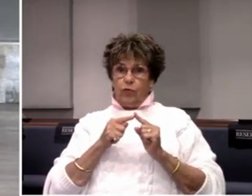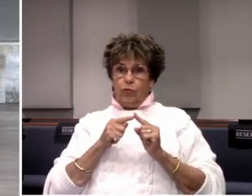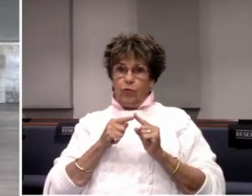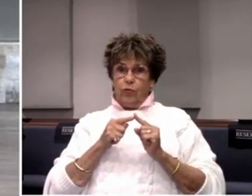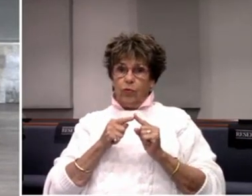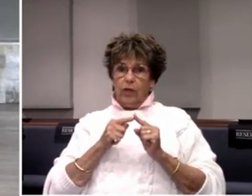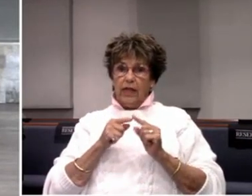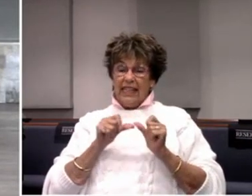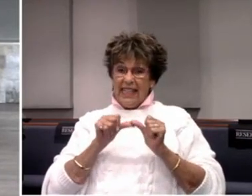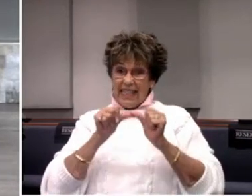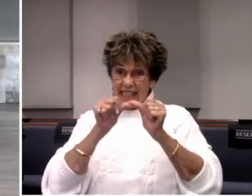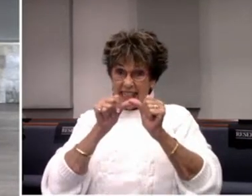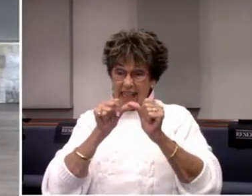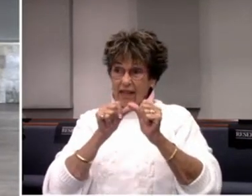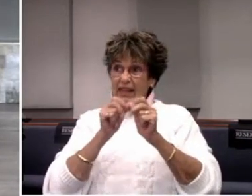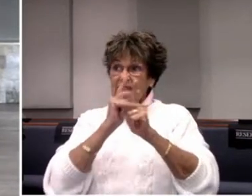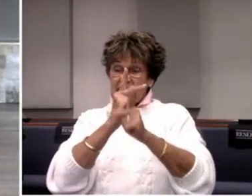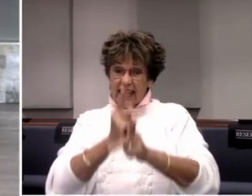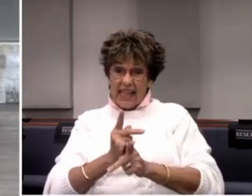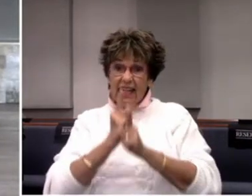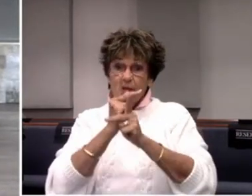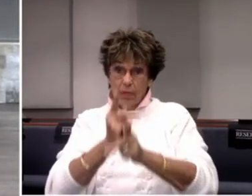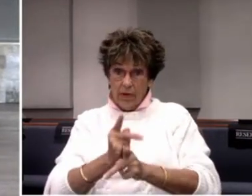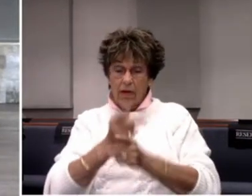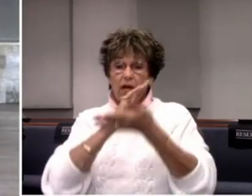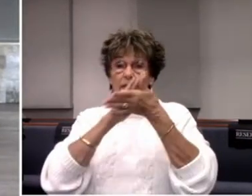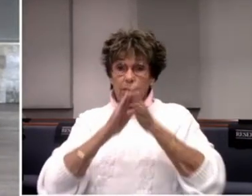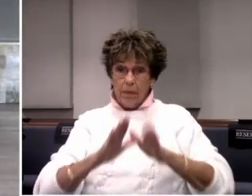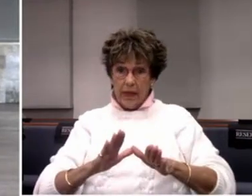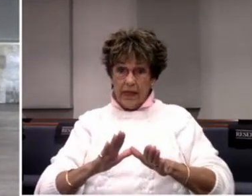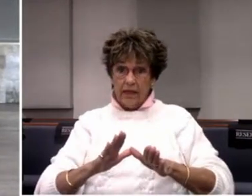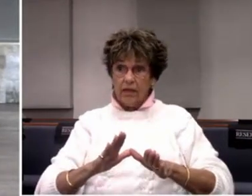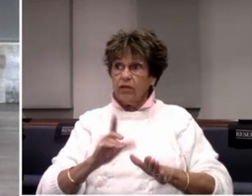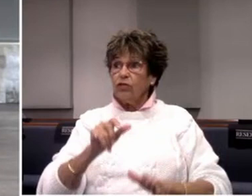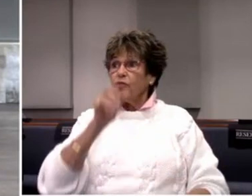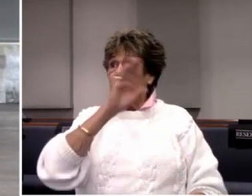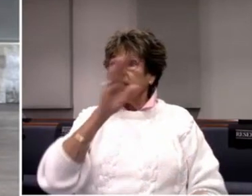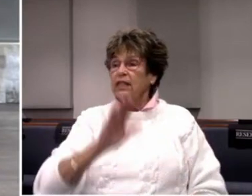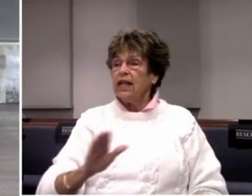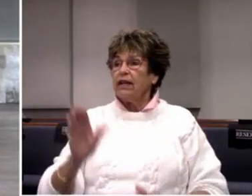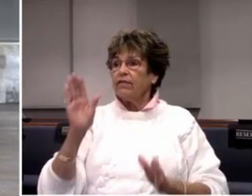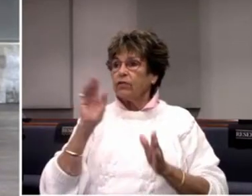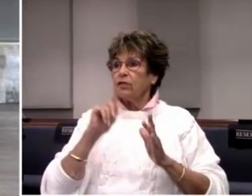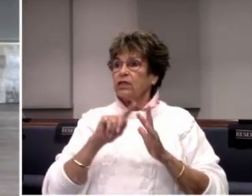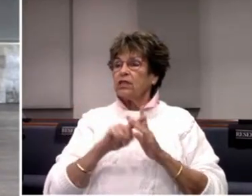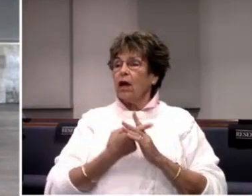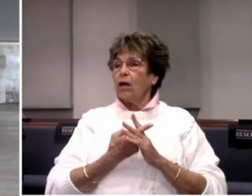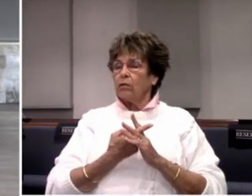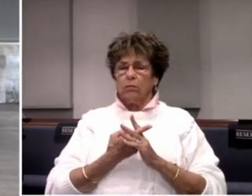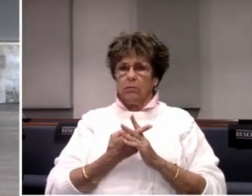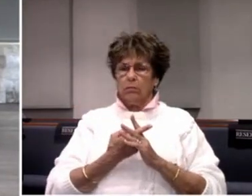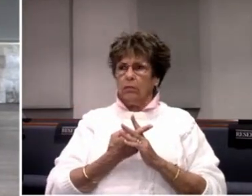peace should never start with the Christian. I'm going to say that again.